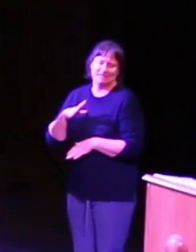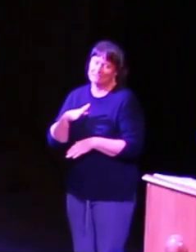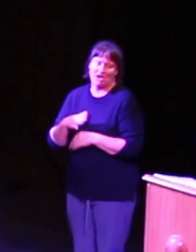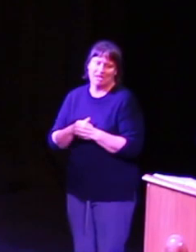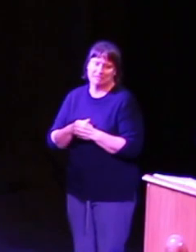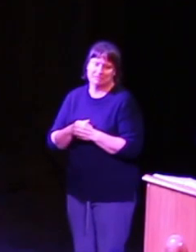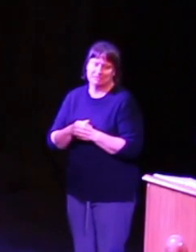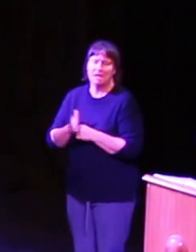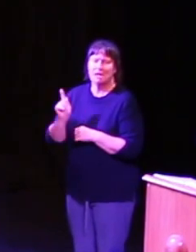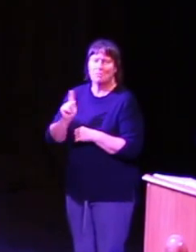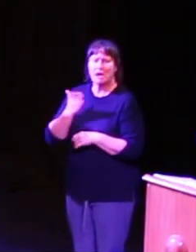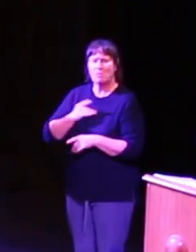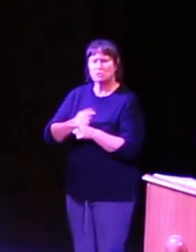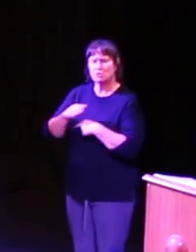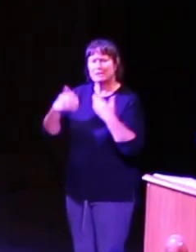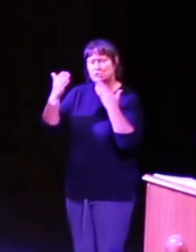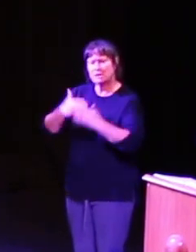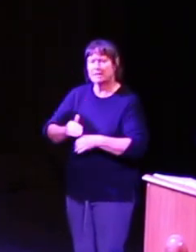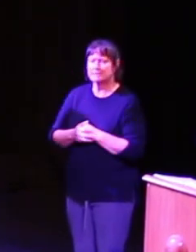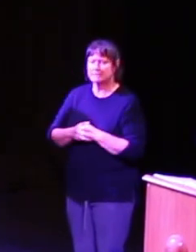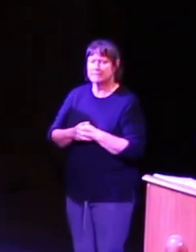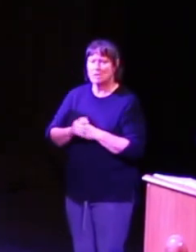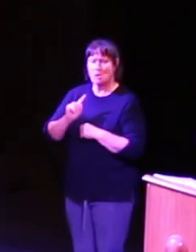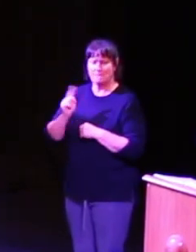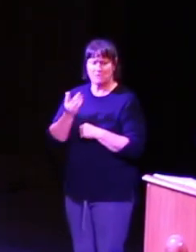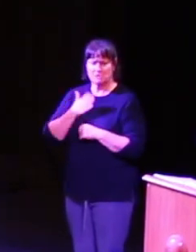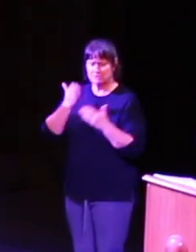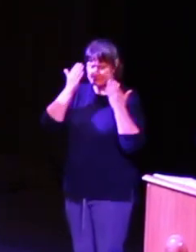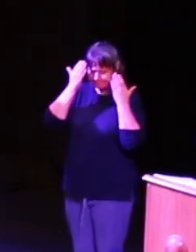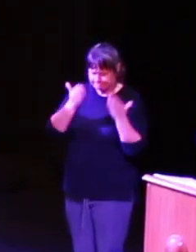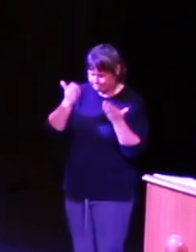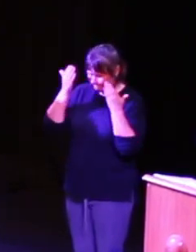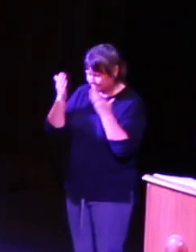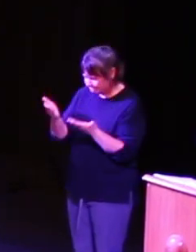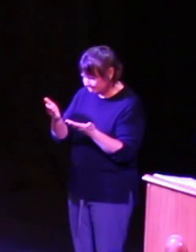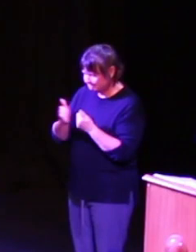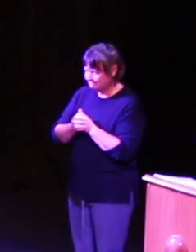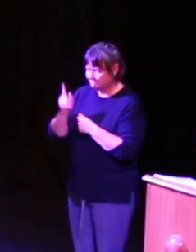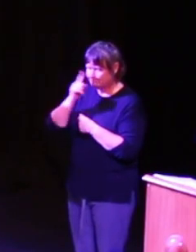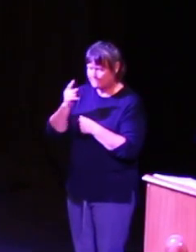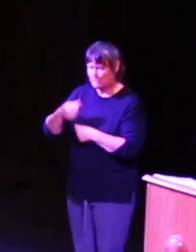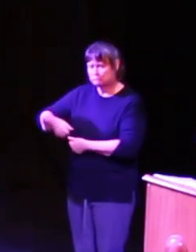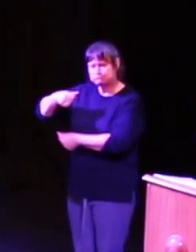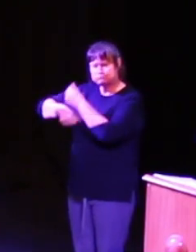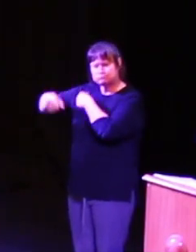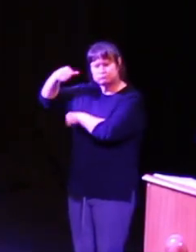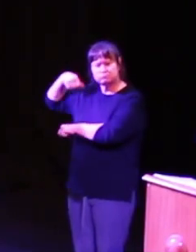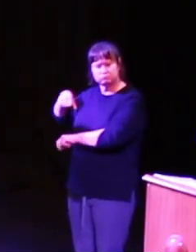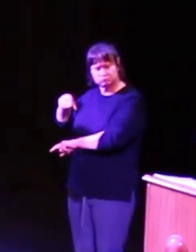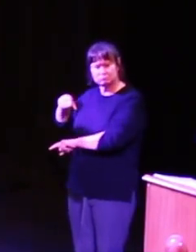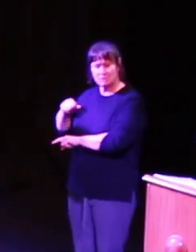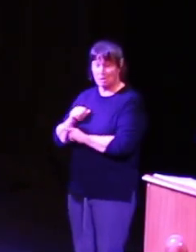of what I wanted to talk about tonight is to firstly pay homage, respect to those who came before us, because whilst we're